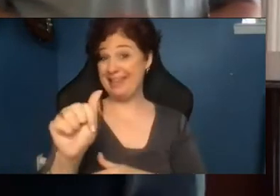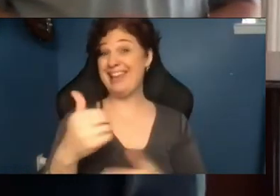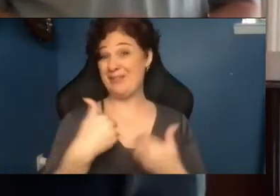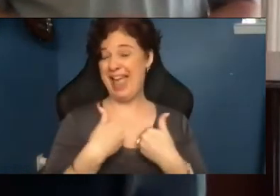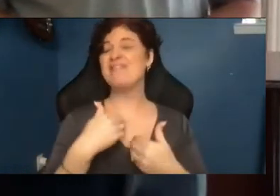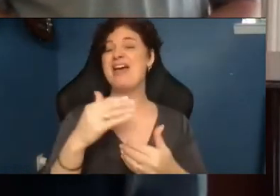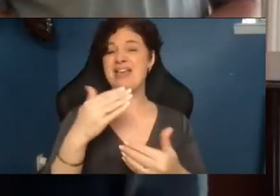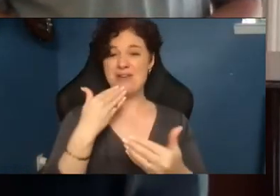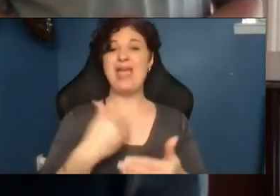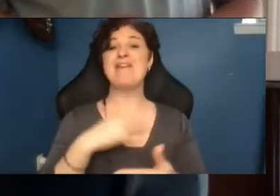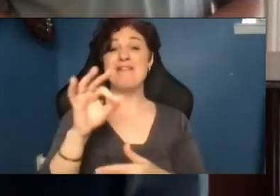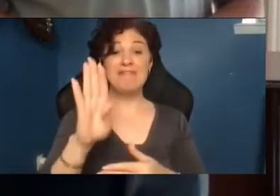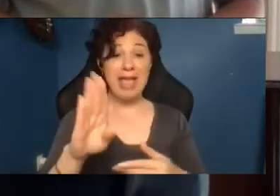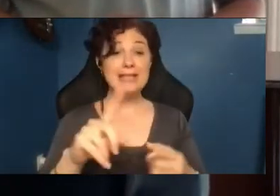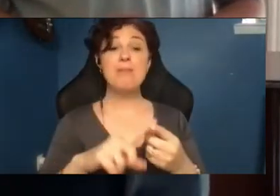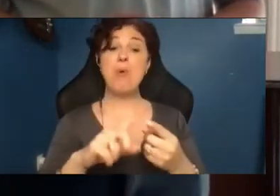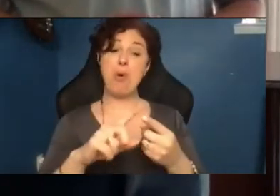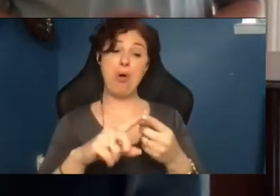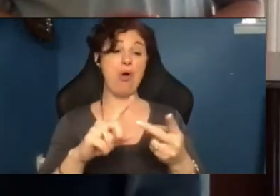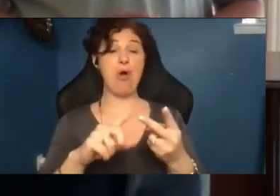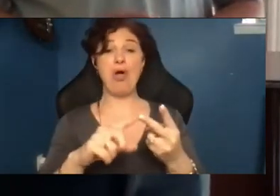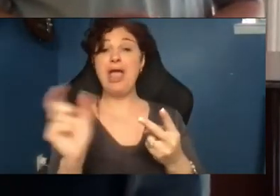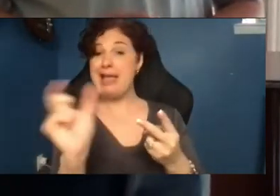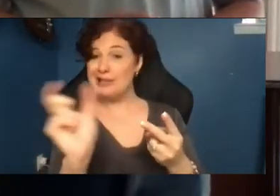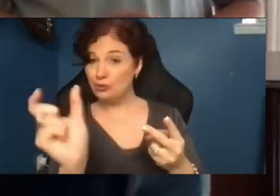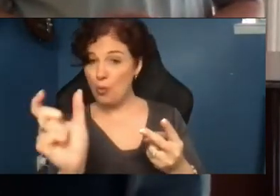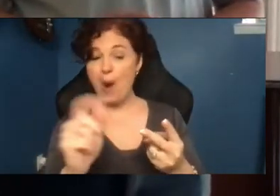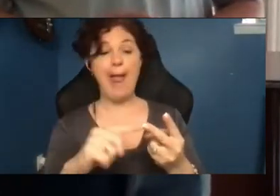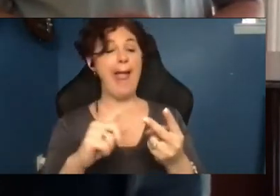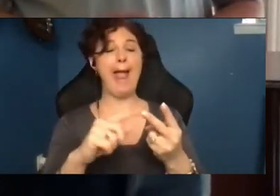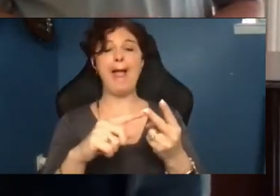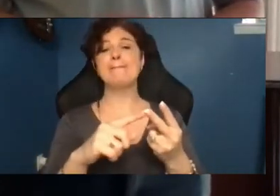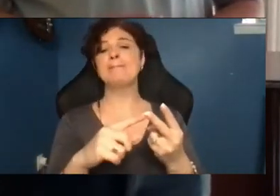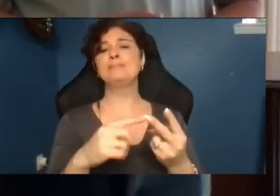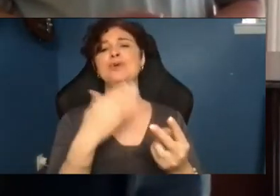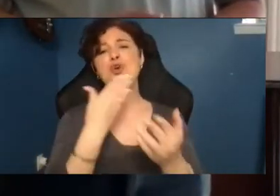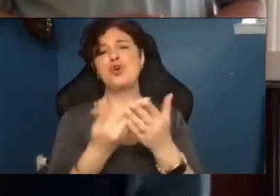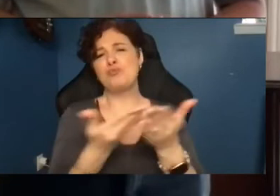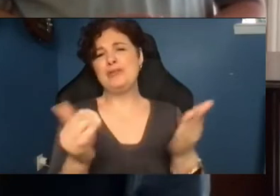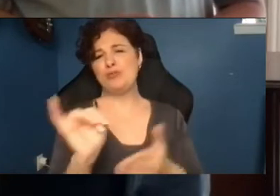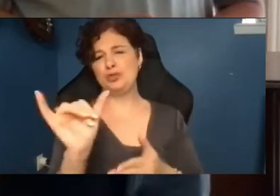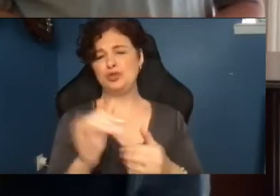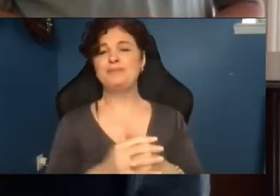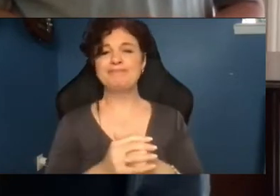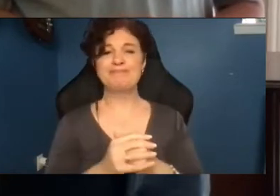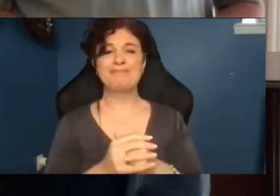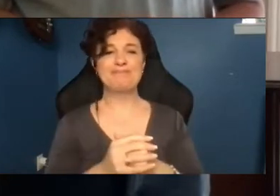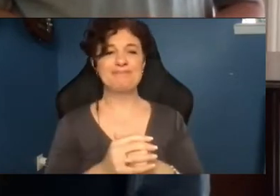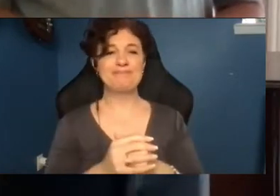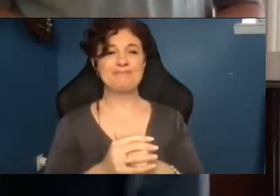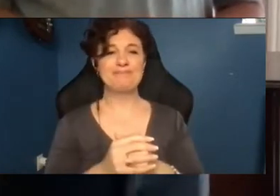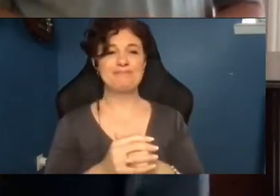you. Also, we have a Facebook presence, an Instagram page, and those are both great resources as well.